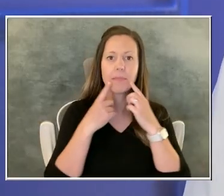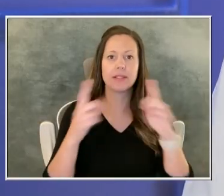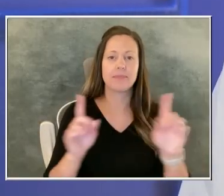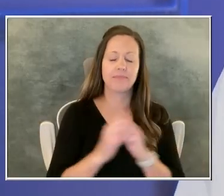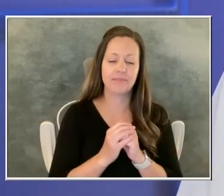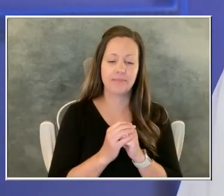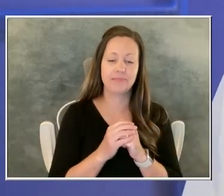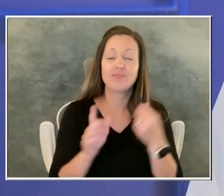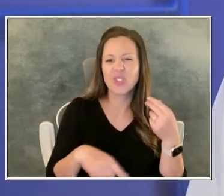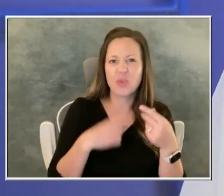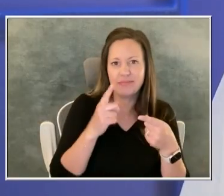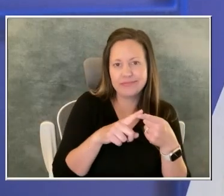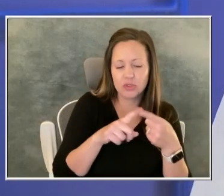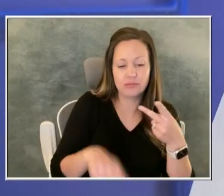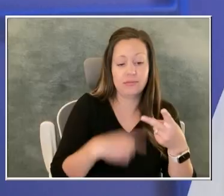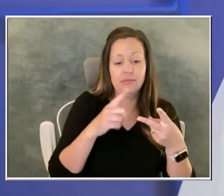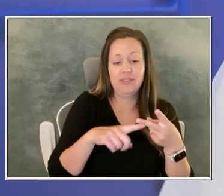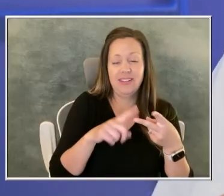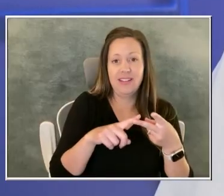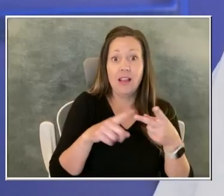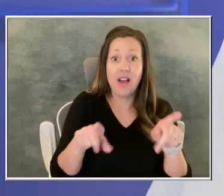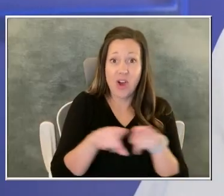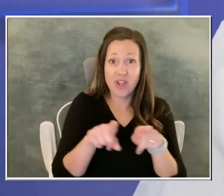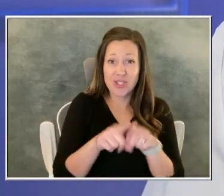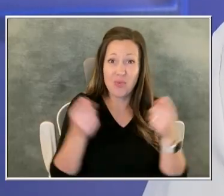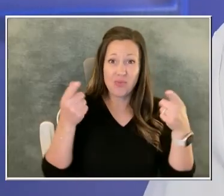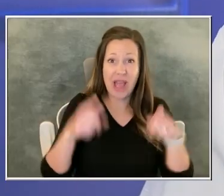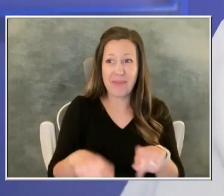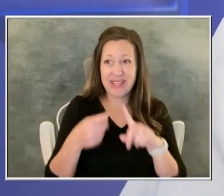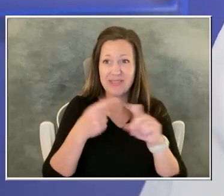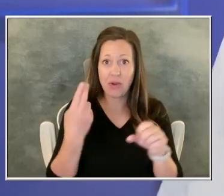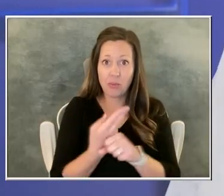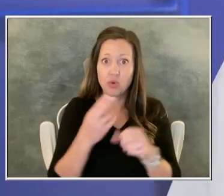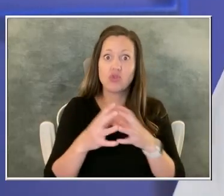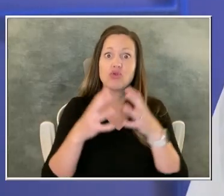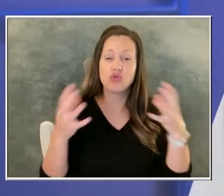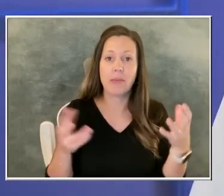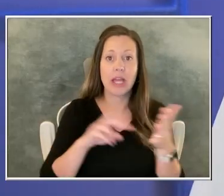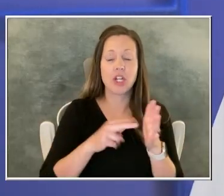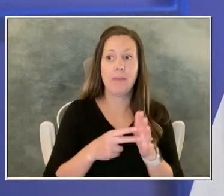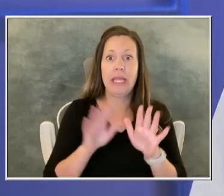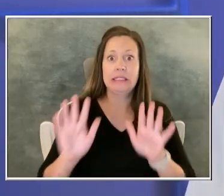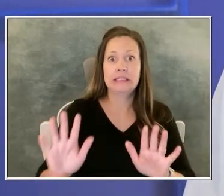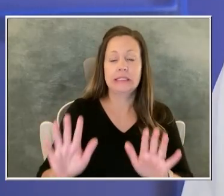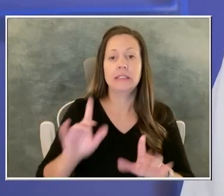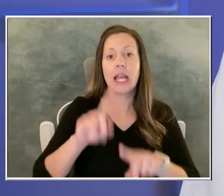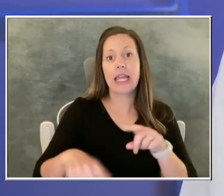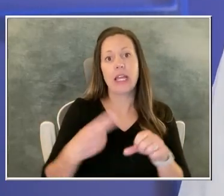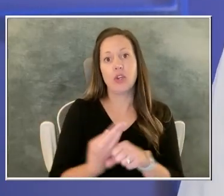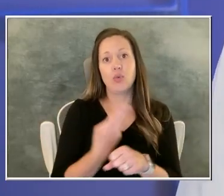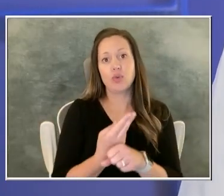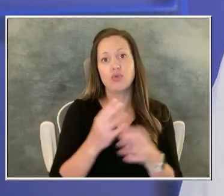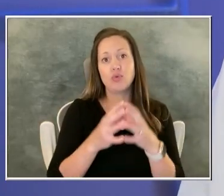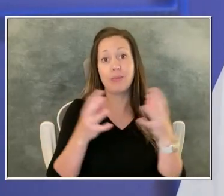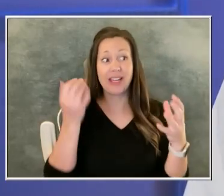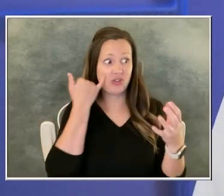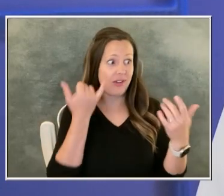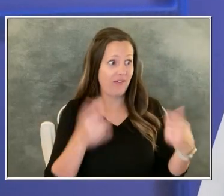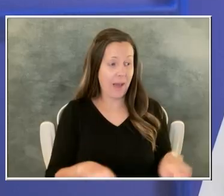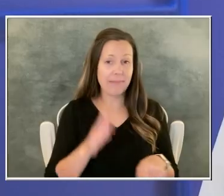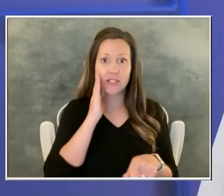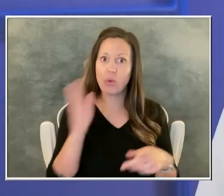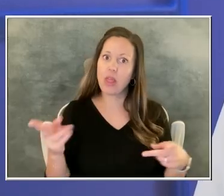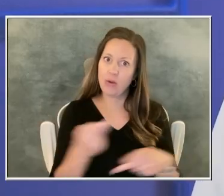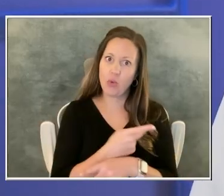when this happens, a lot of time it's because of overuse. So you need to not overuse it, because if you overuse it, it's going to make it worse. But on the other hand, if you don't use it